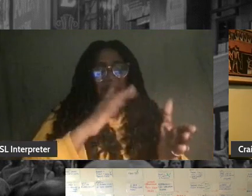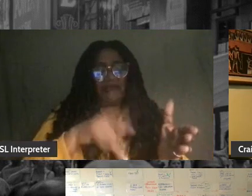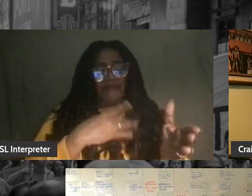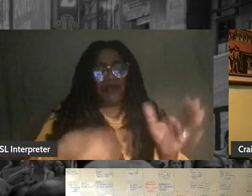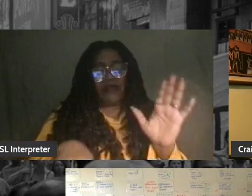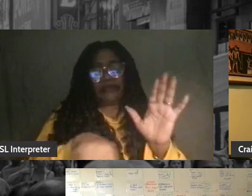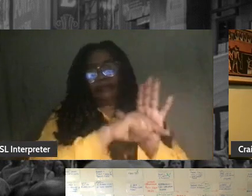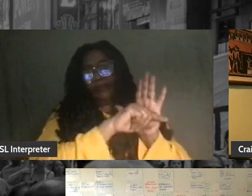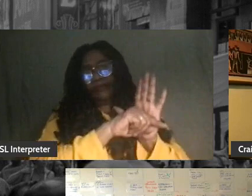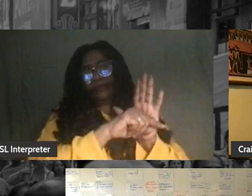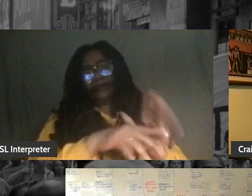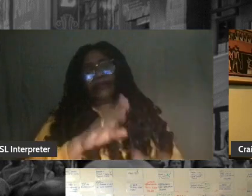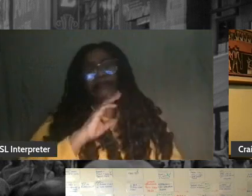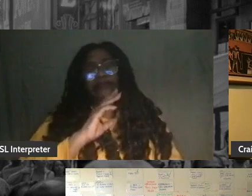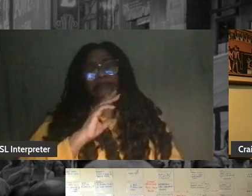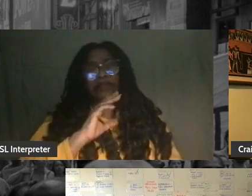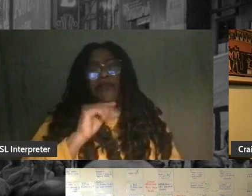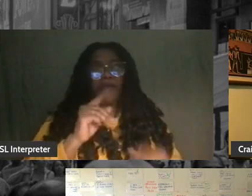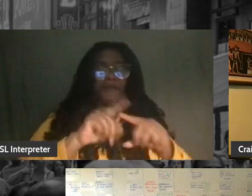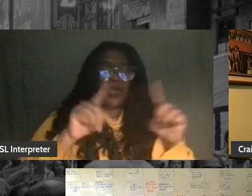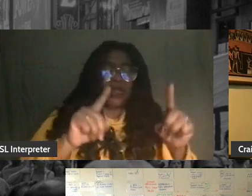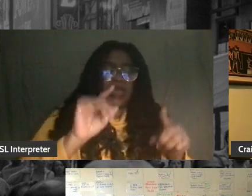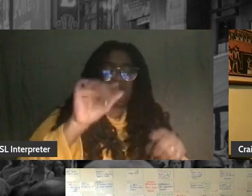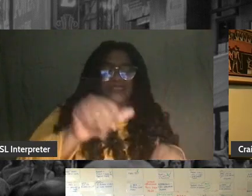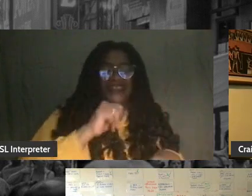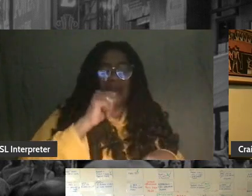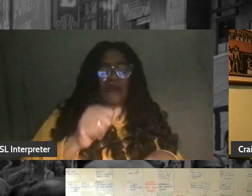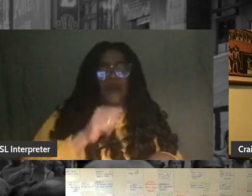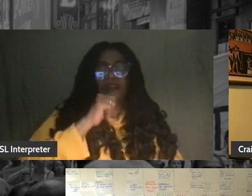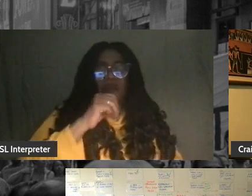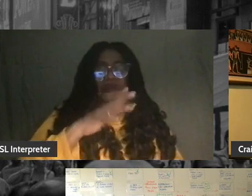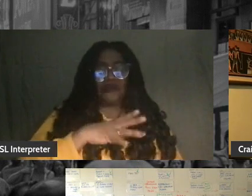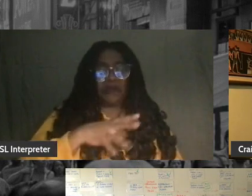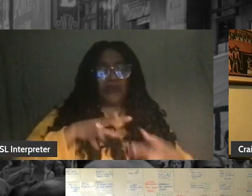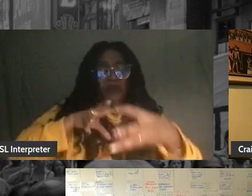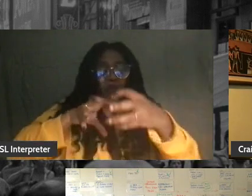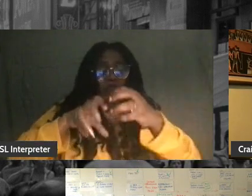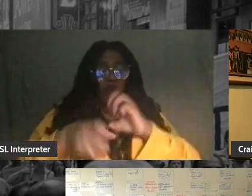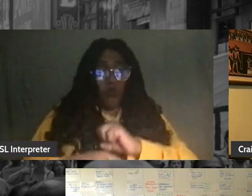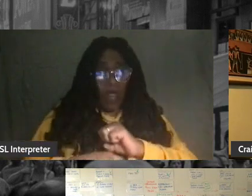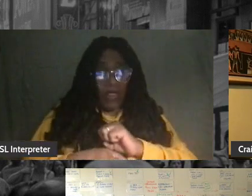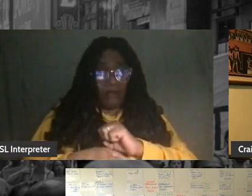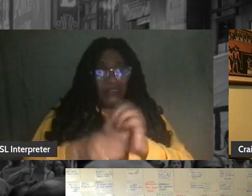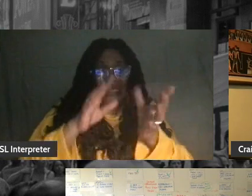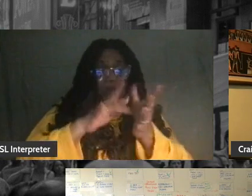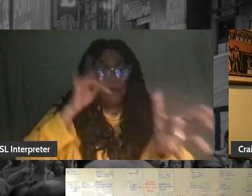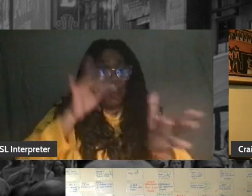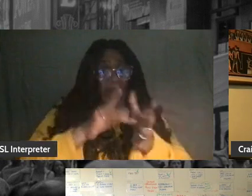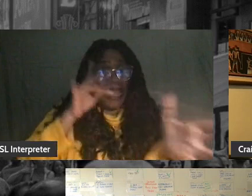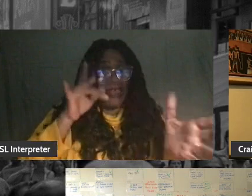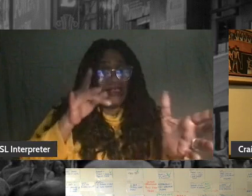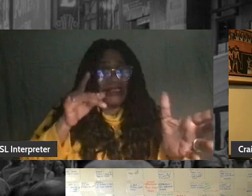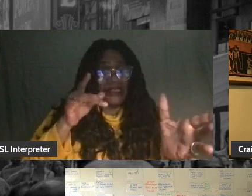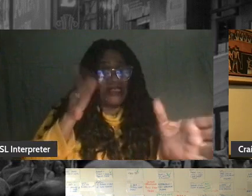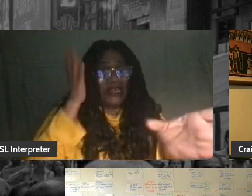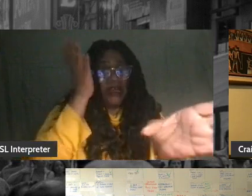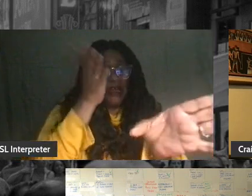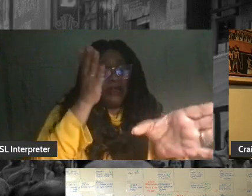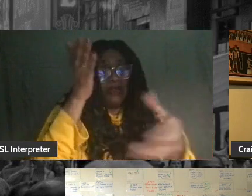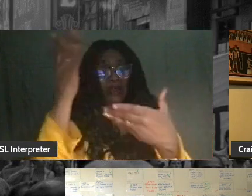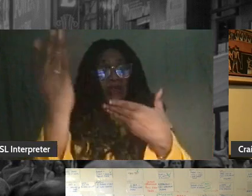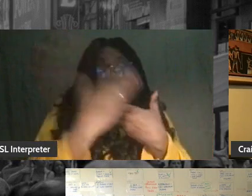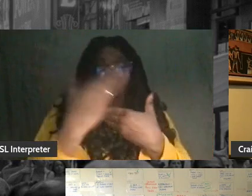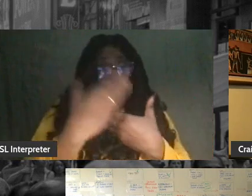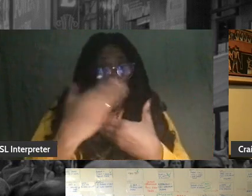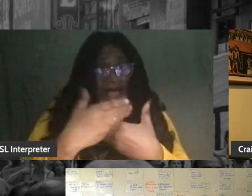am fortunate in being one of those women who was not, you know, raped, molested, harassed in